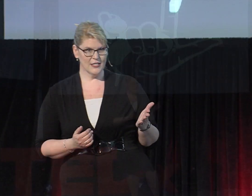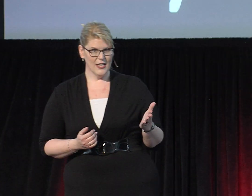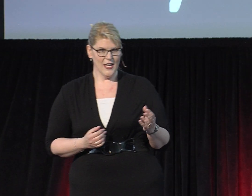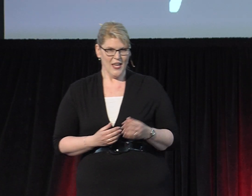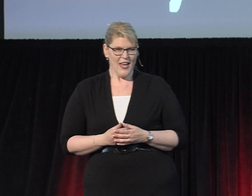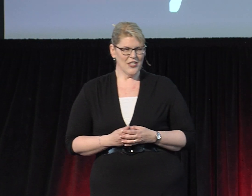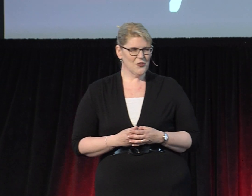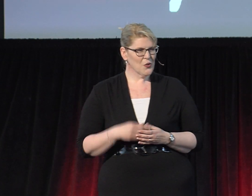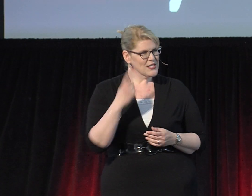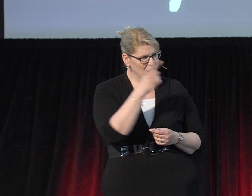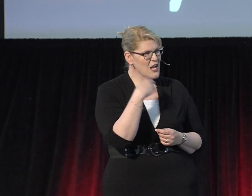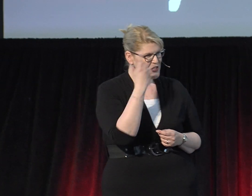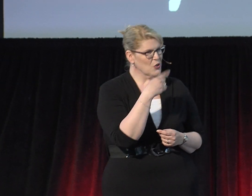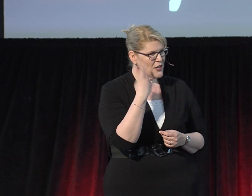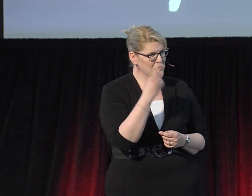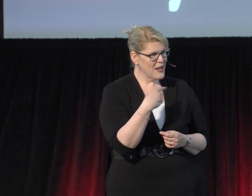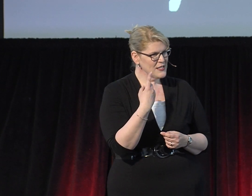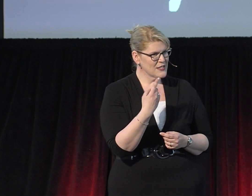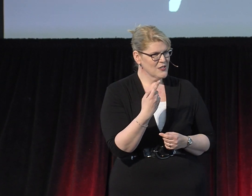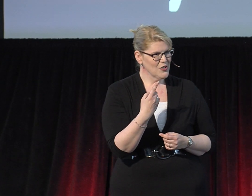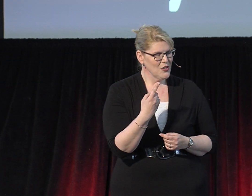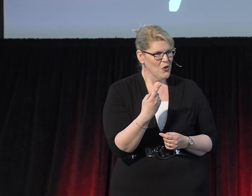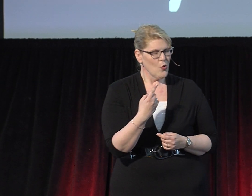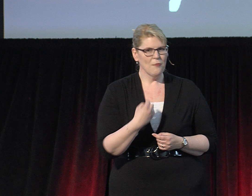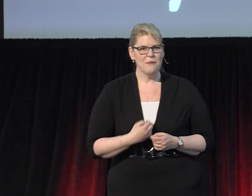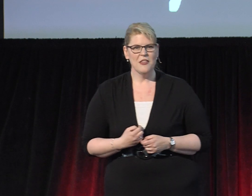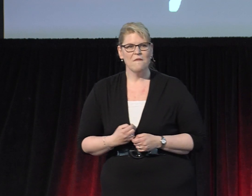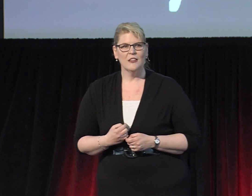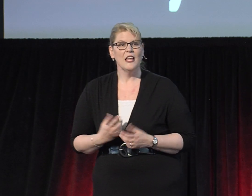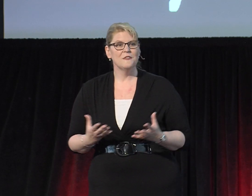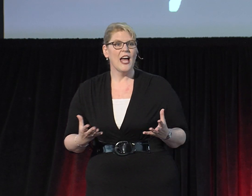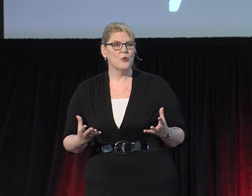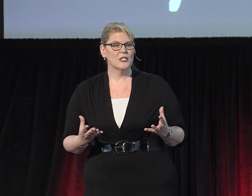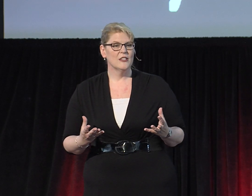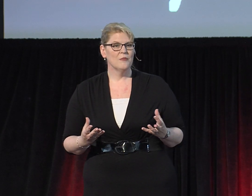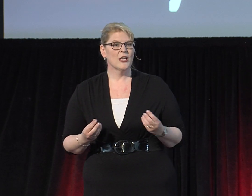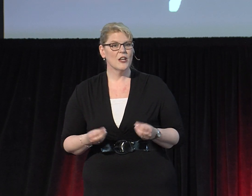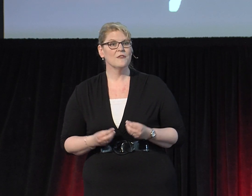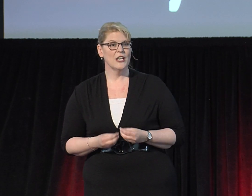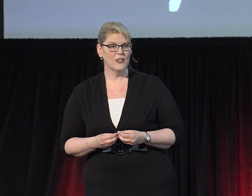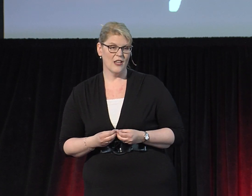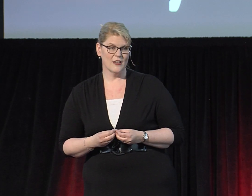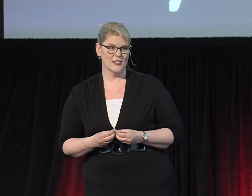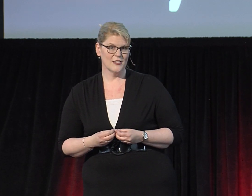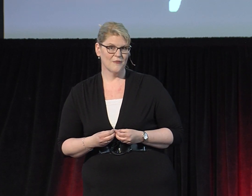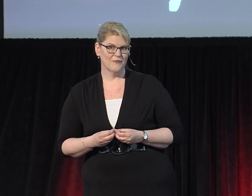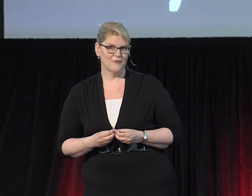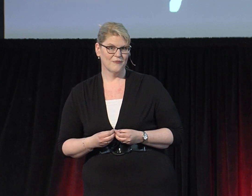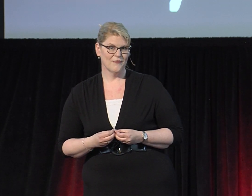friend, and you noticed a lost look on their face, or maybe they felt left out because of hearing